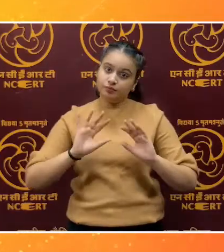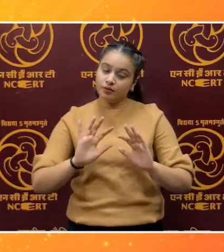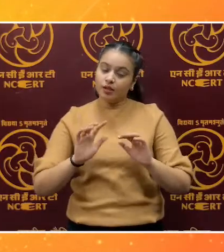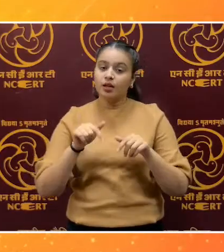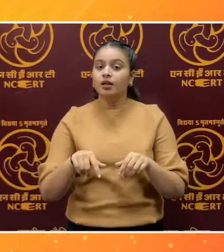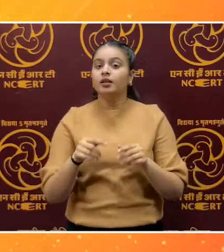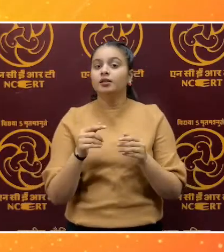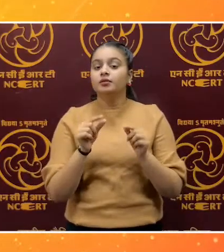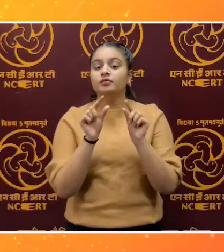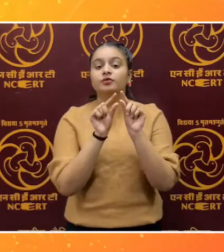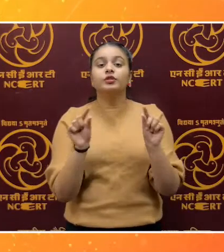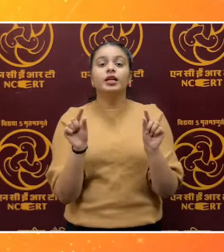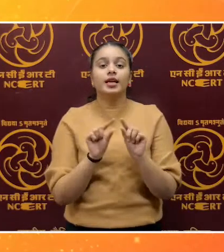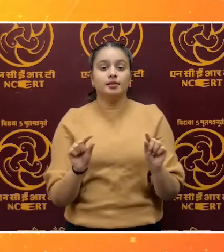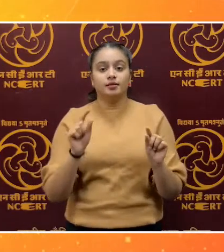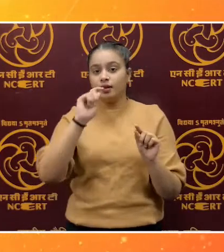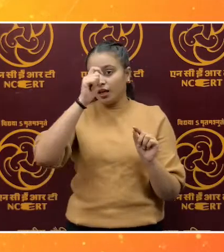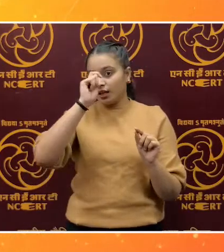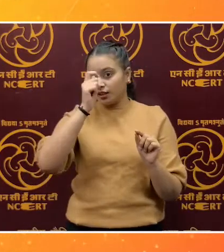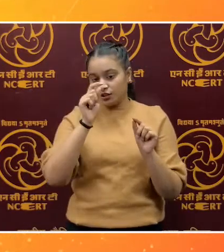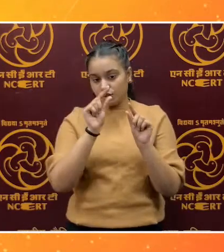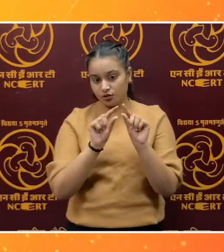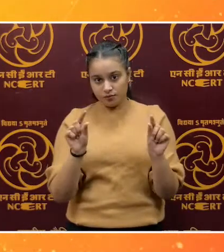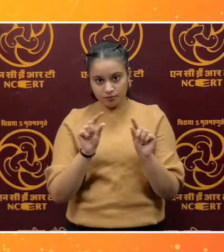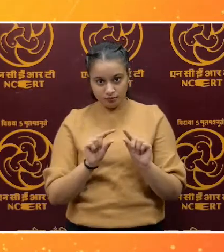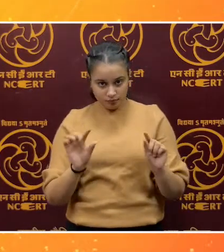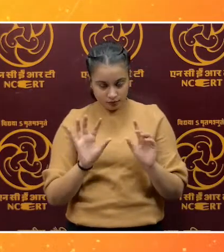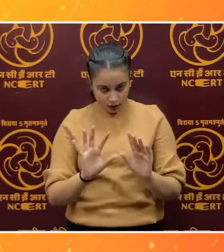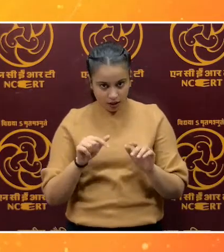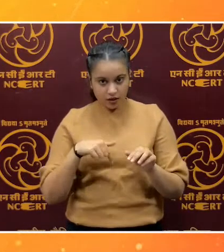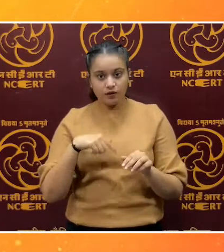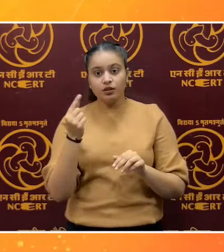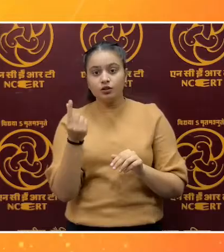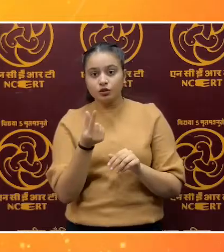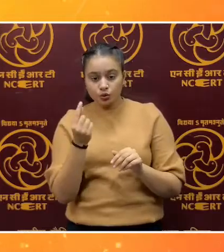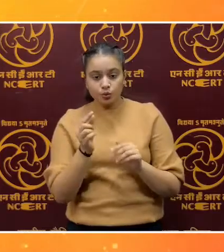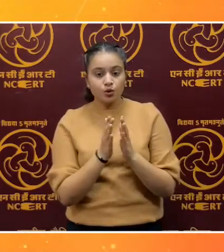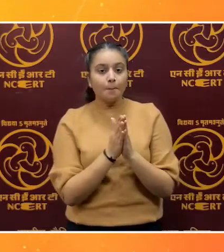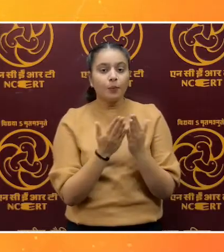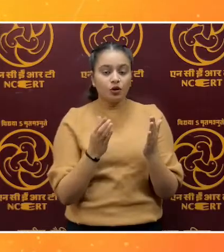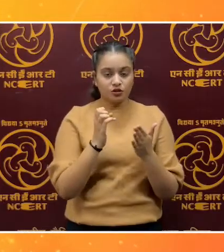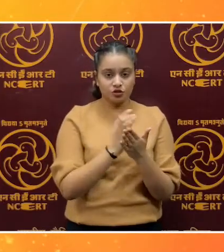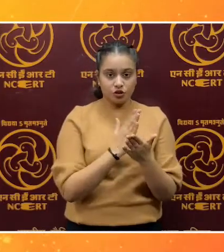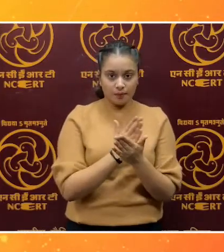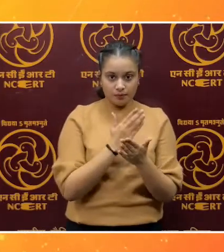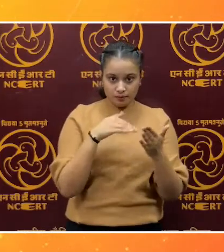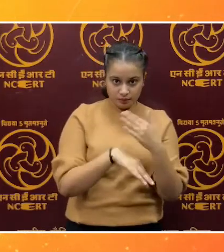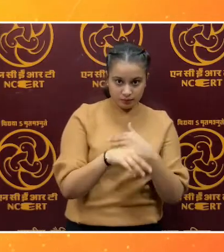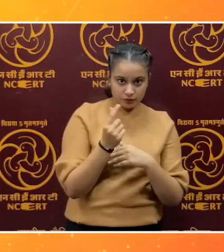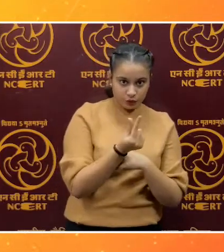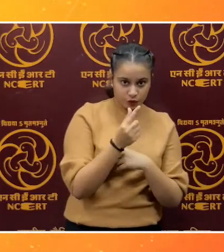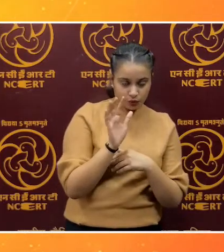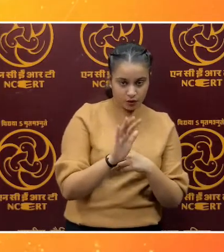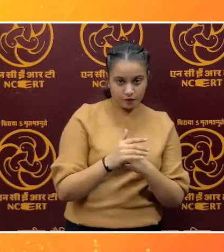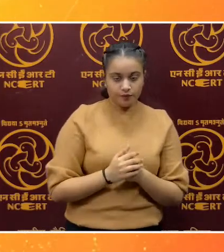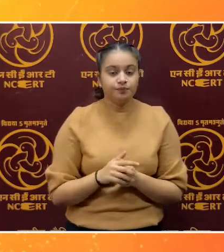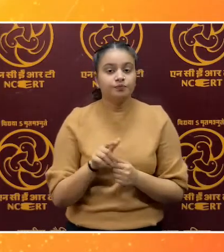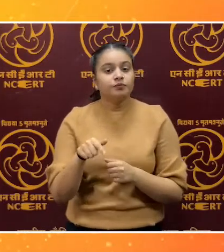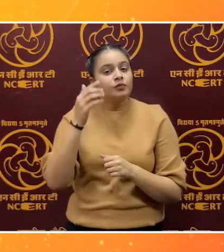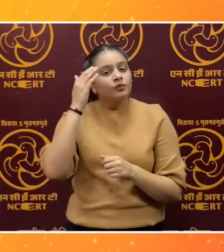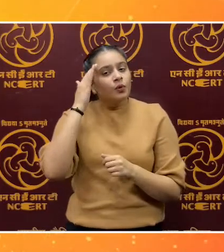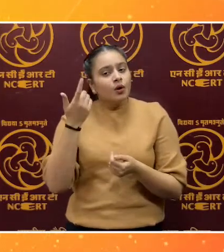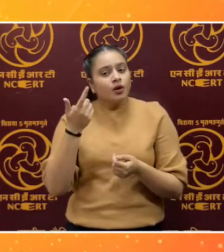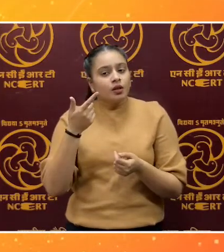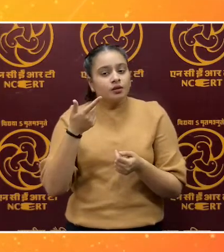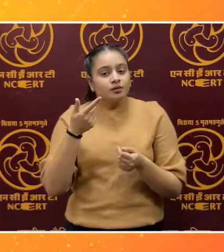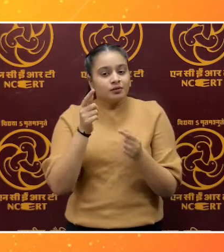are phrases. These phrases have been used in the book, in the chapter. You know what, Tanvi, when we